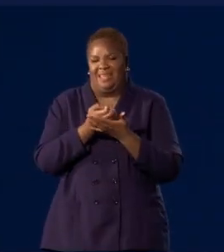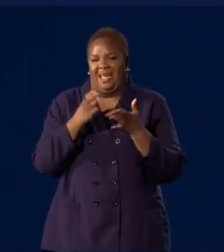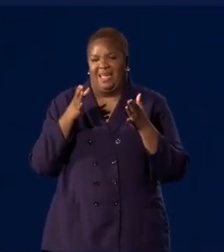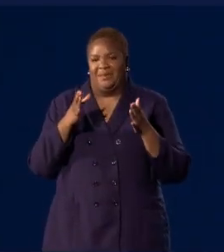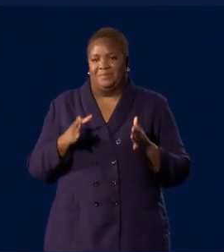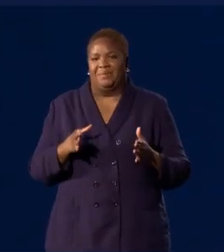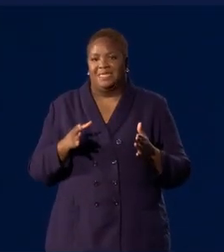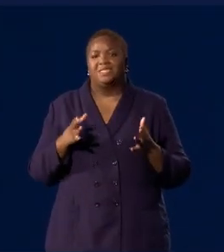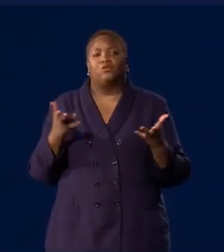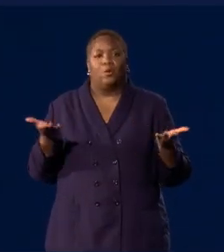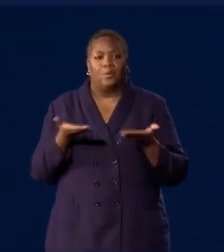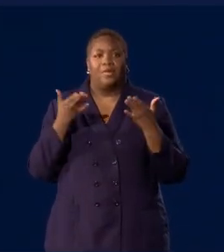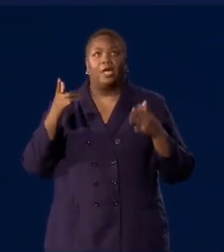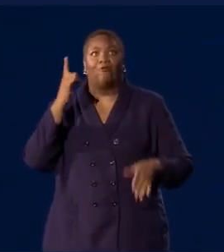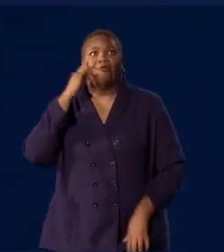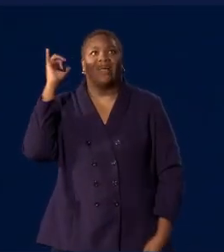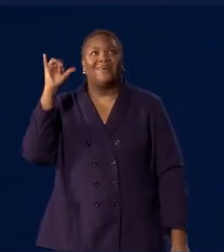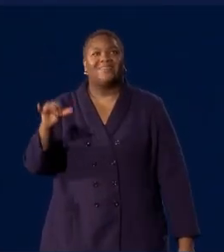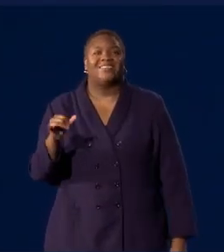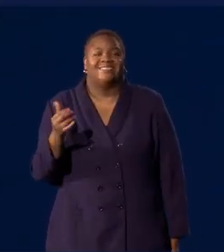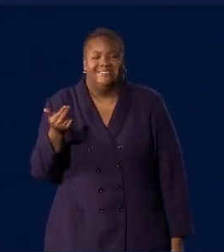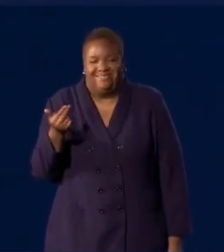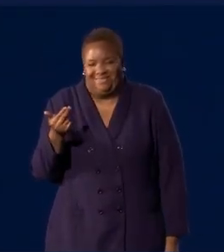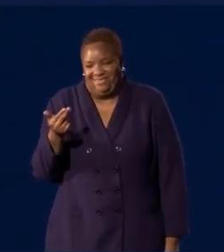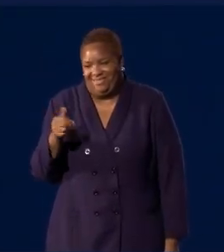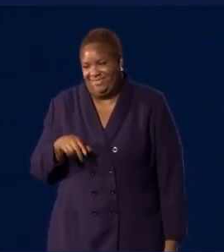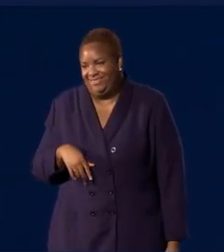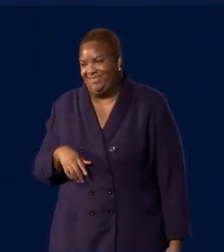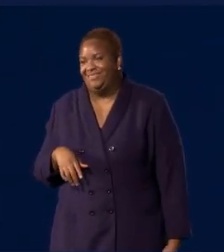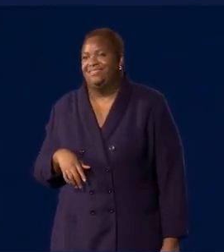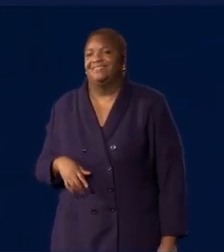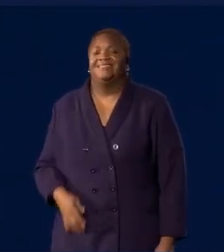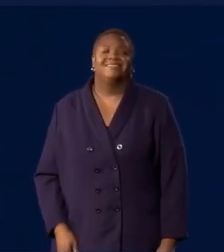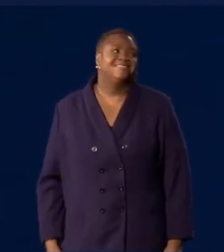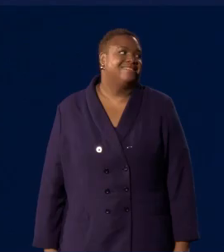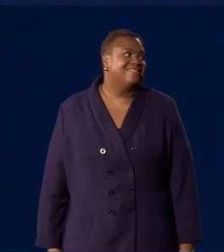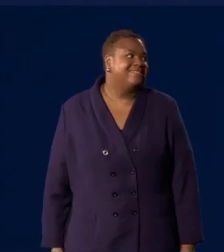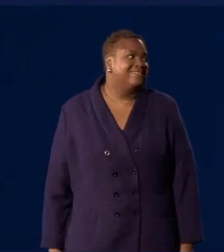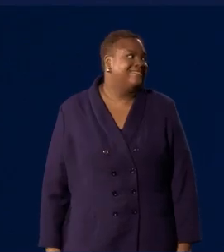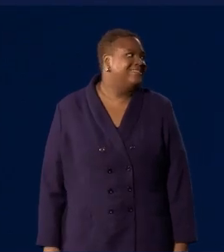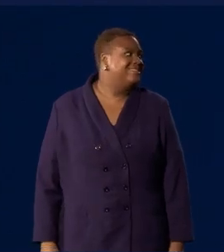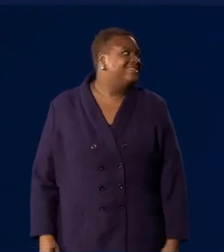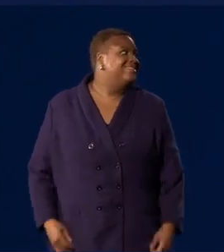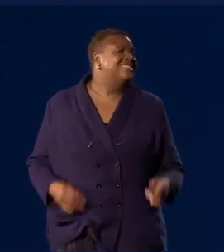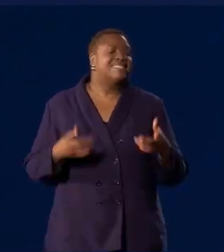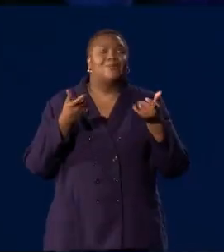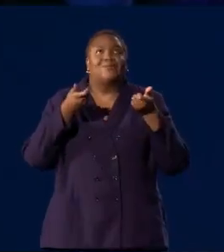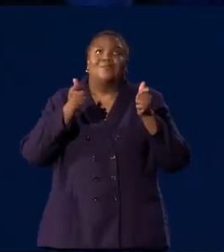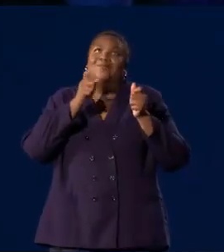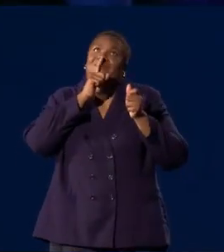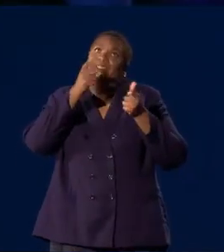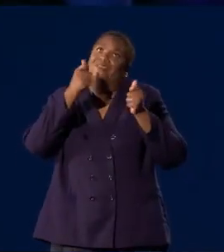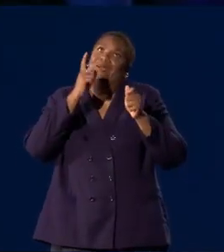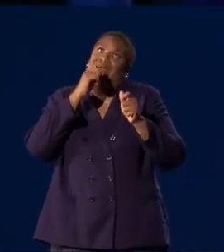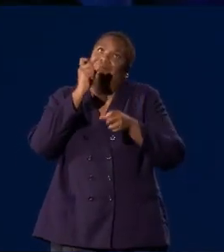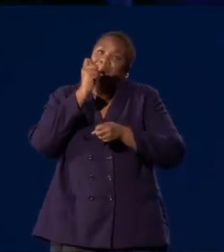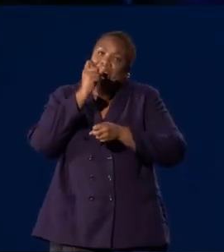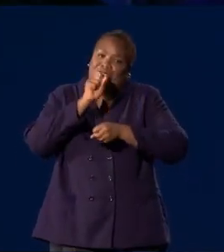around forever, but you know, I'm really trying for job security on this one.